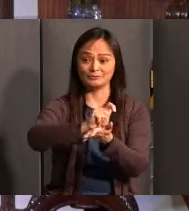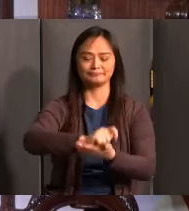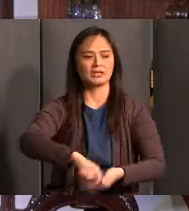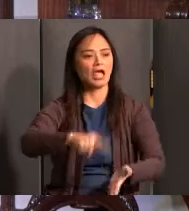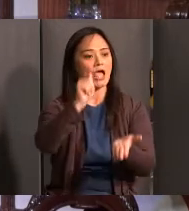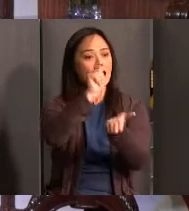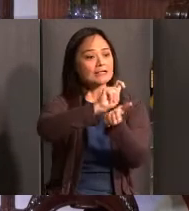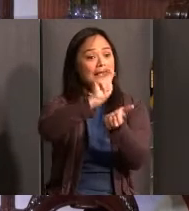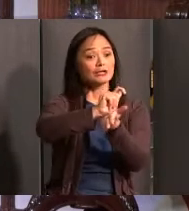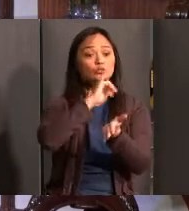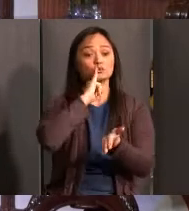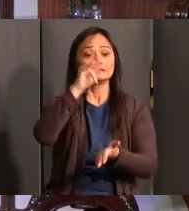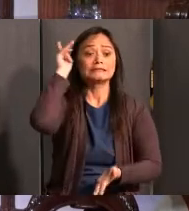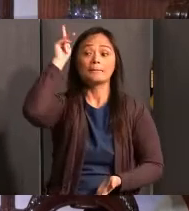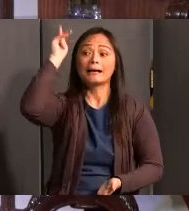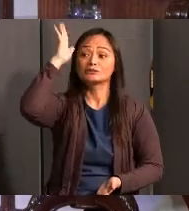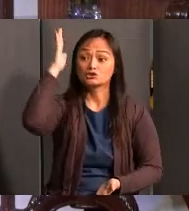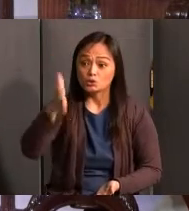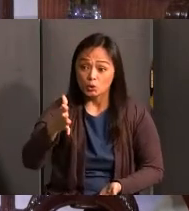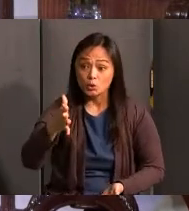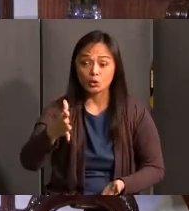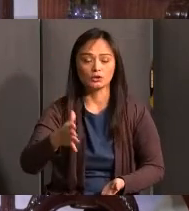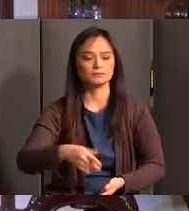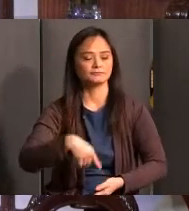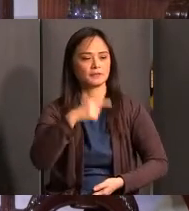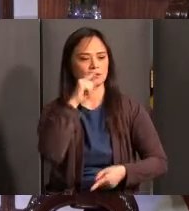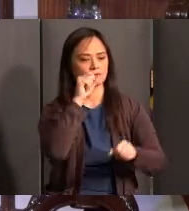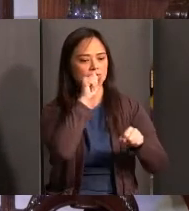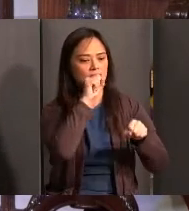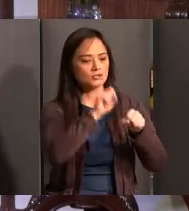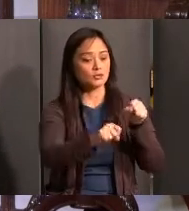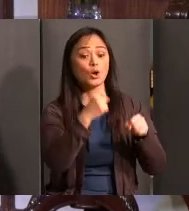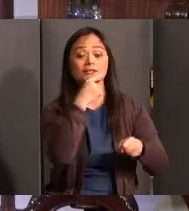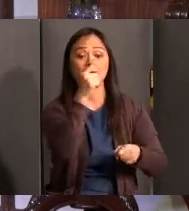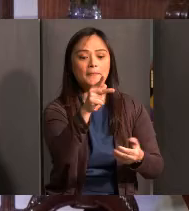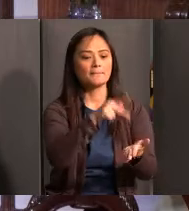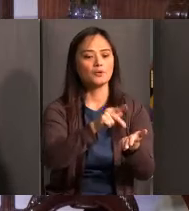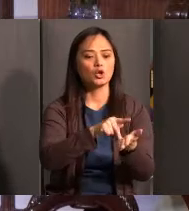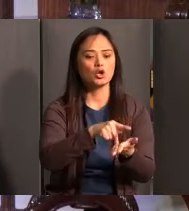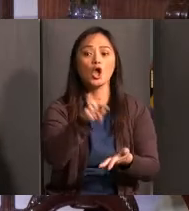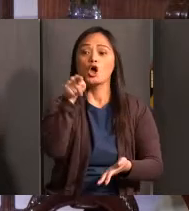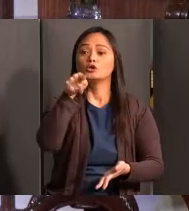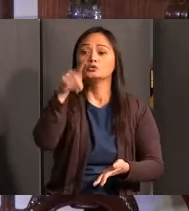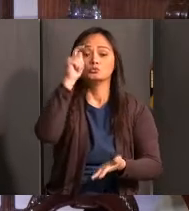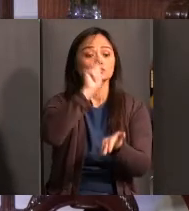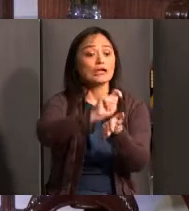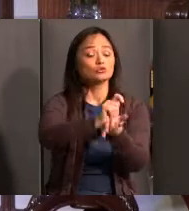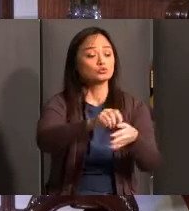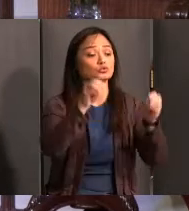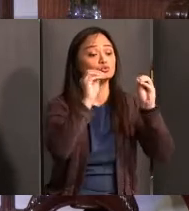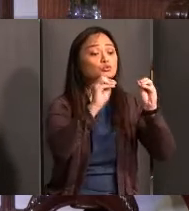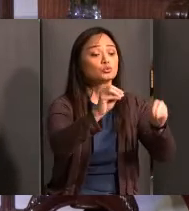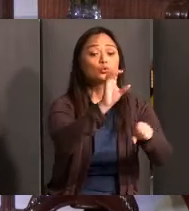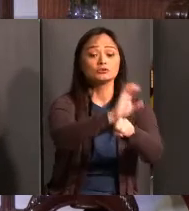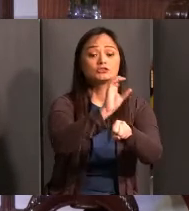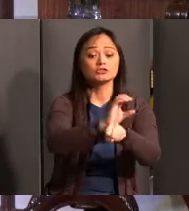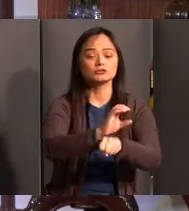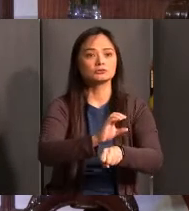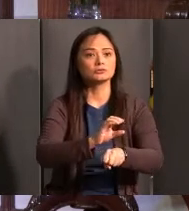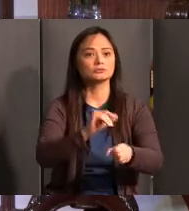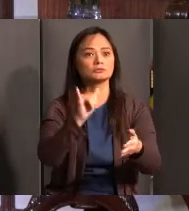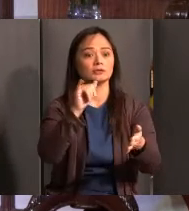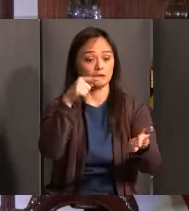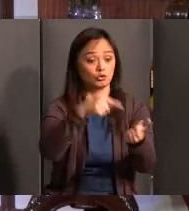pastor. At sinasabi niya, ito ang ituturo mo, Titus. Okay? Sa mga churches na